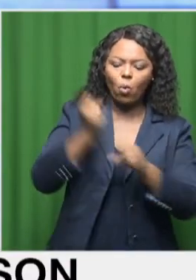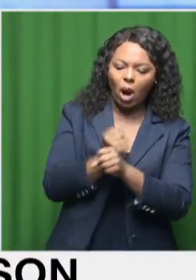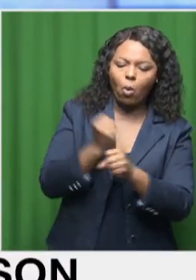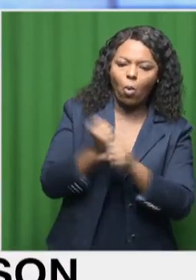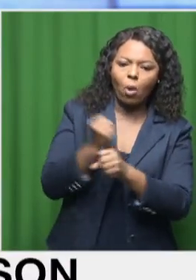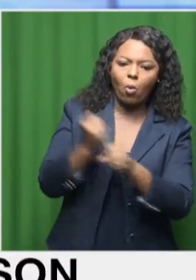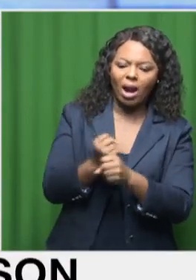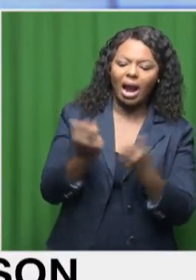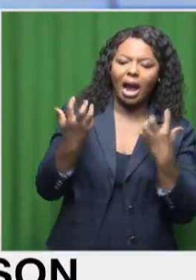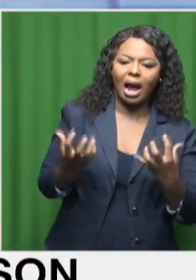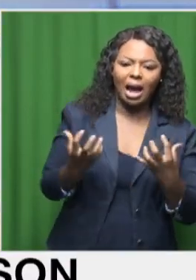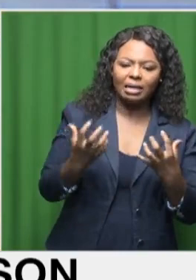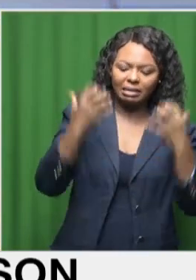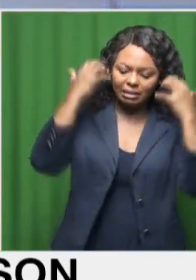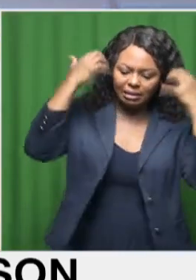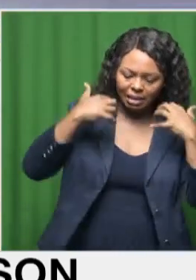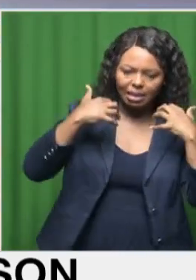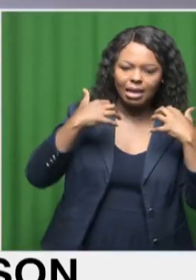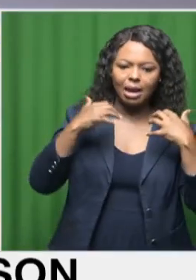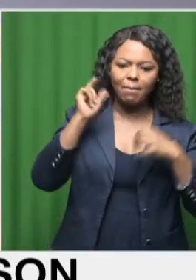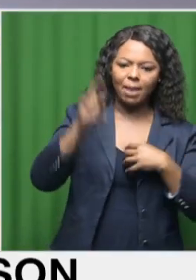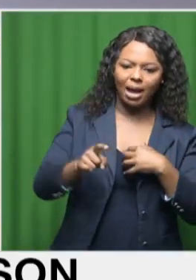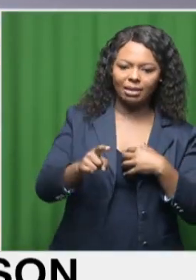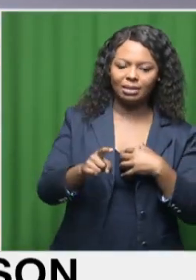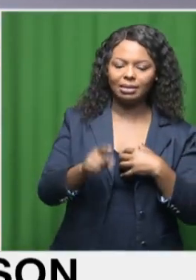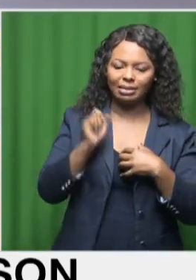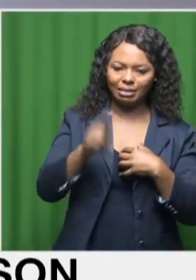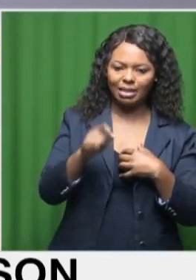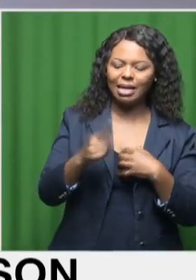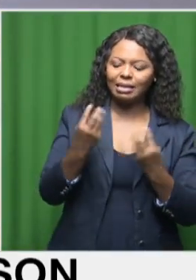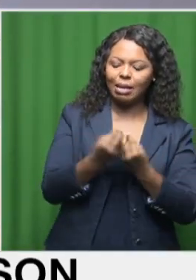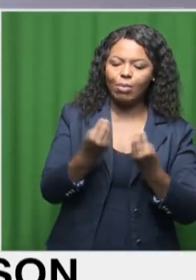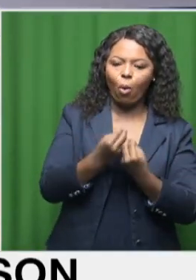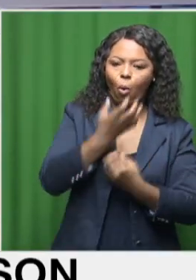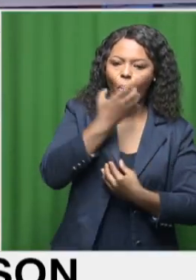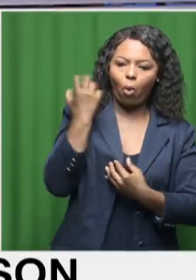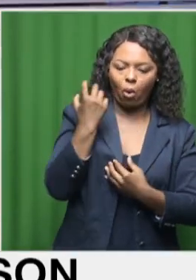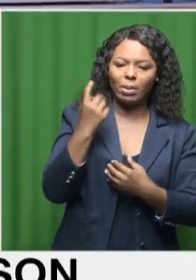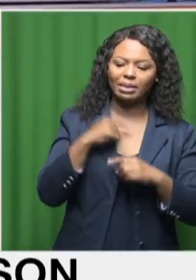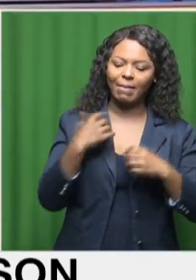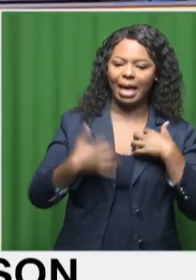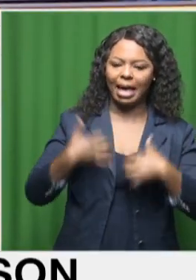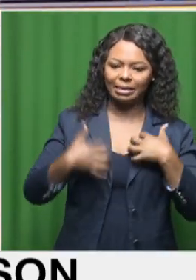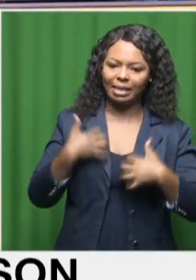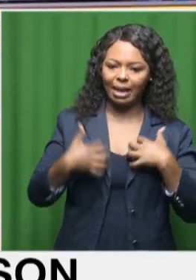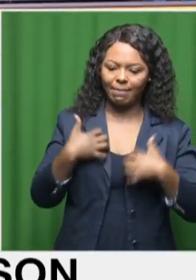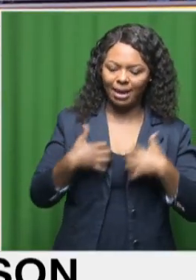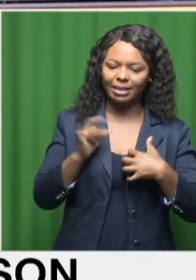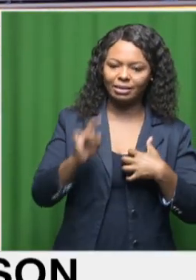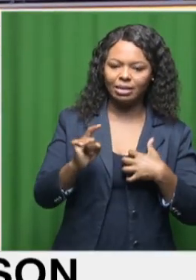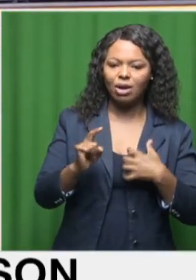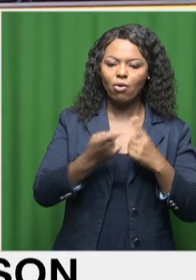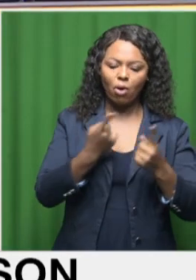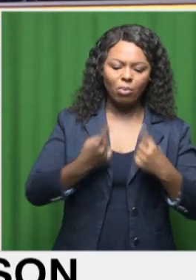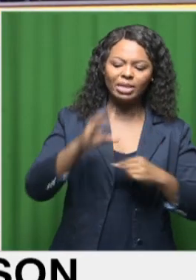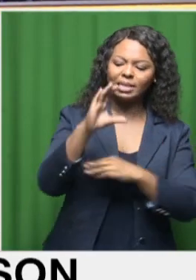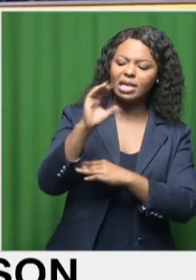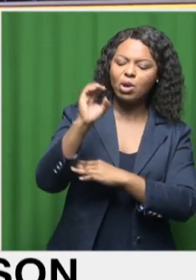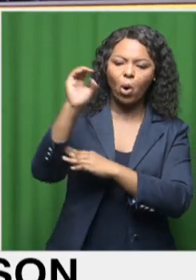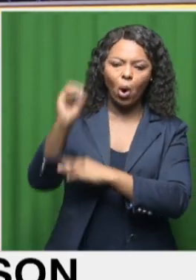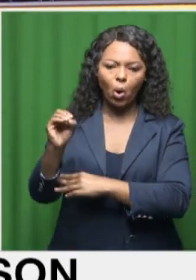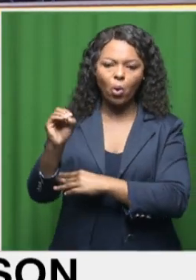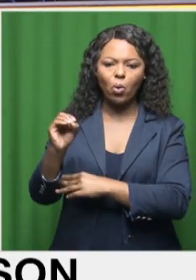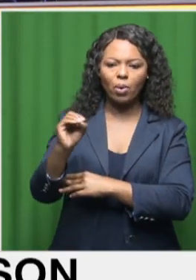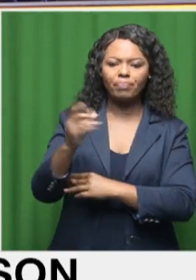on. And so it is with just such warmth and excitement for us, from our CEO,